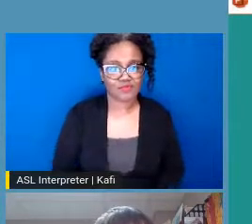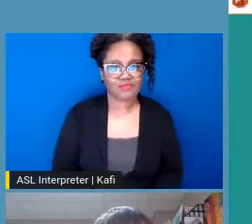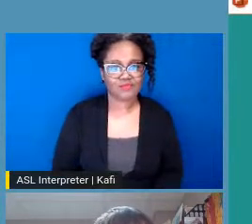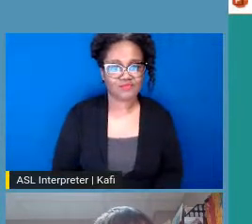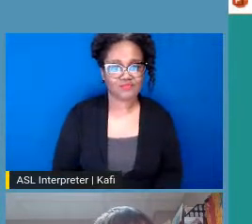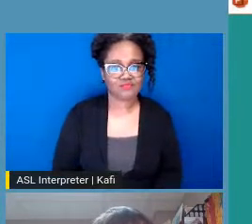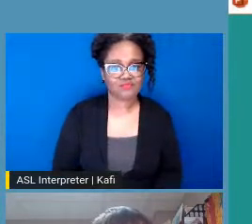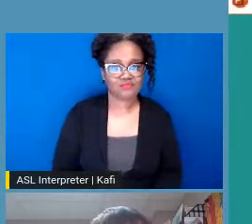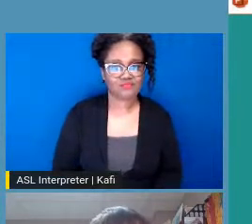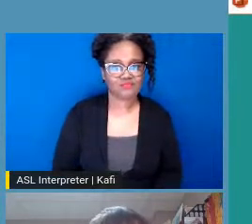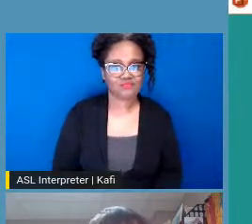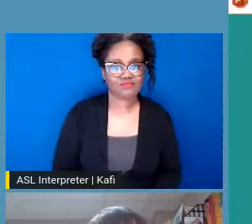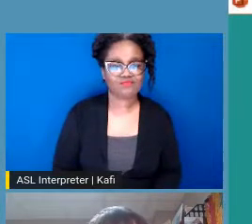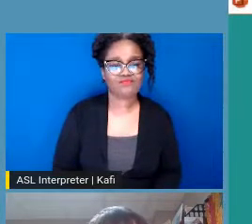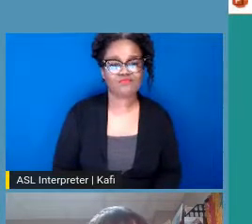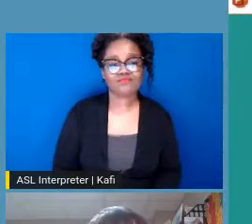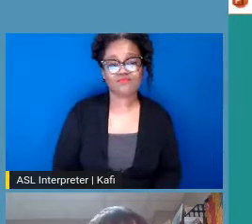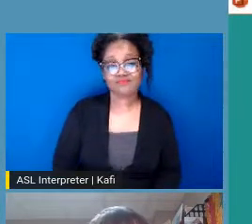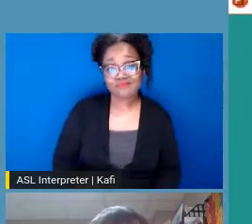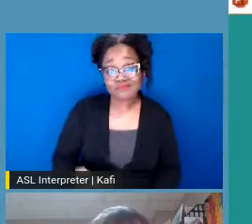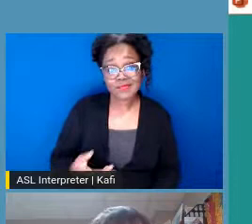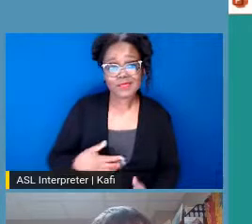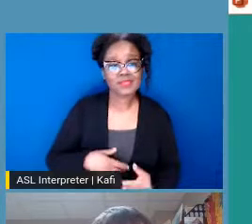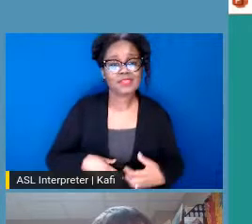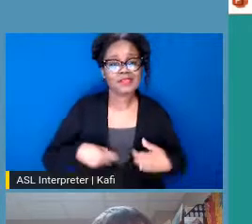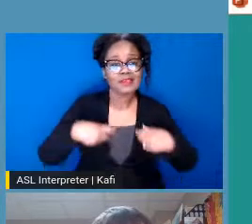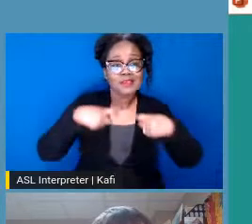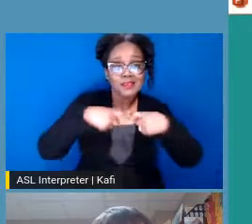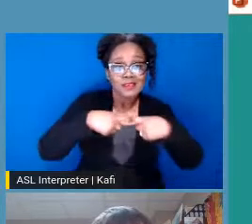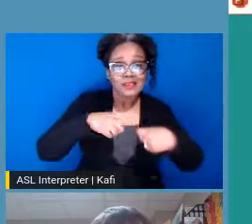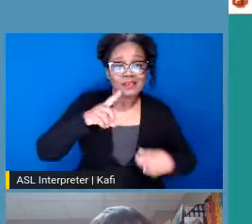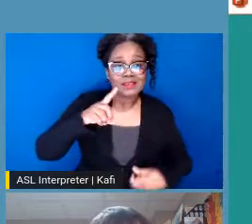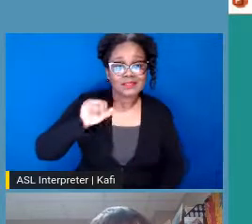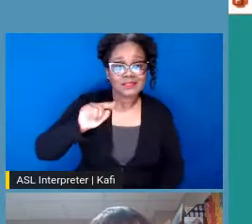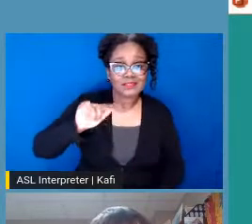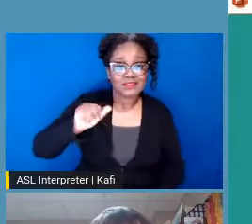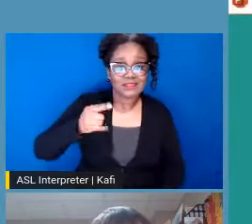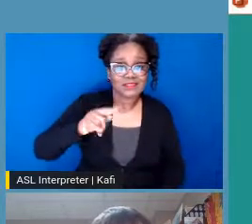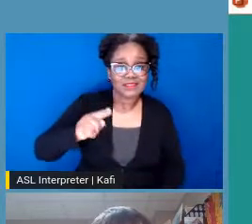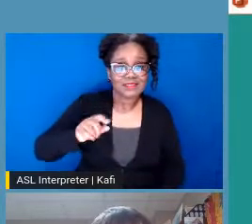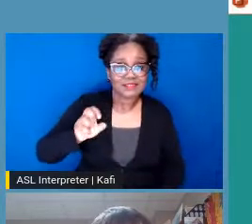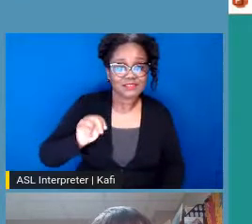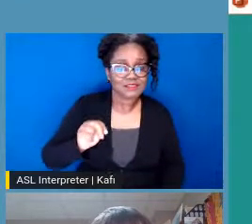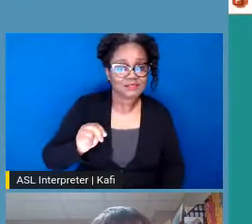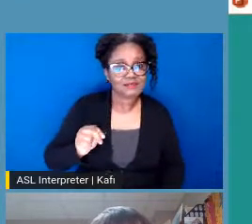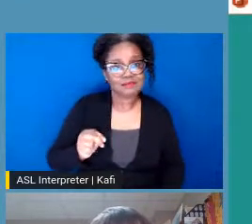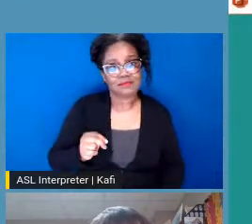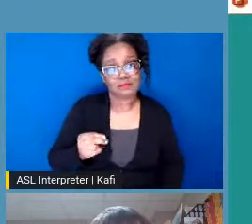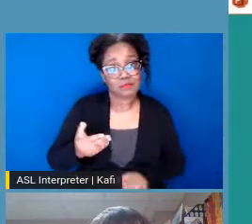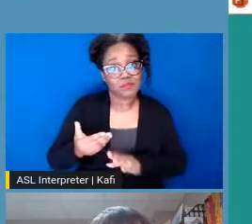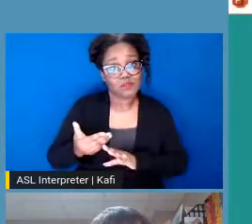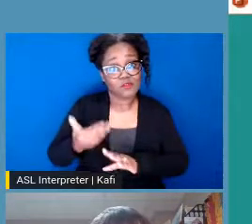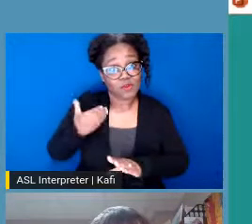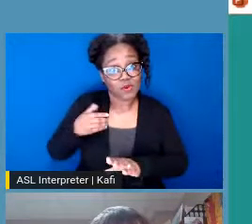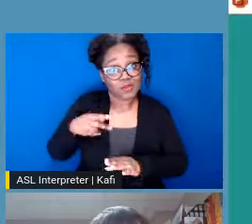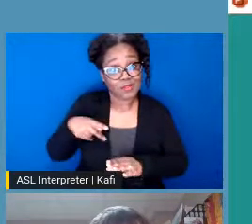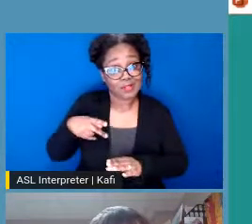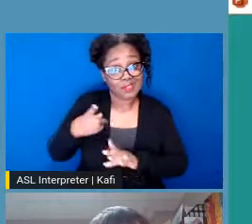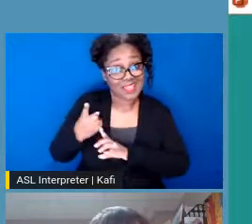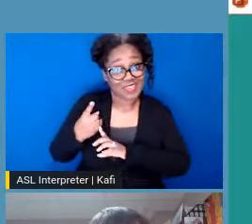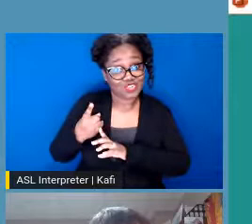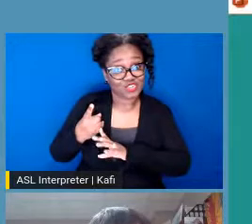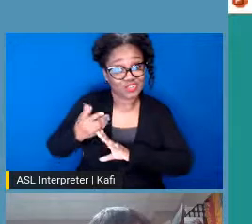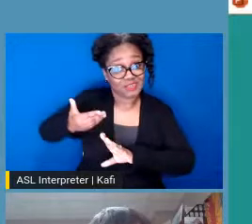And digitization last year, pre-pandemic, seems like another world now, but